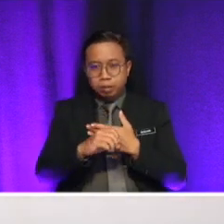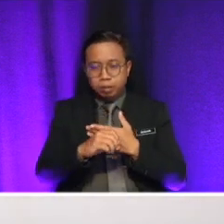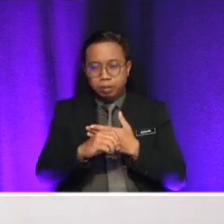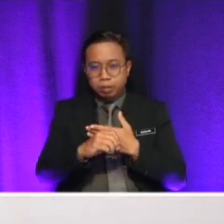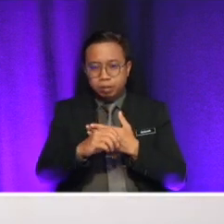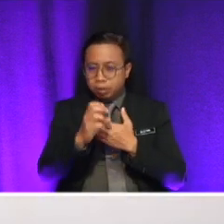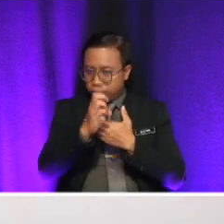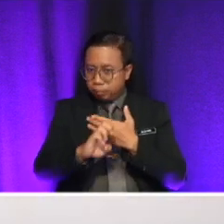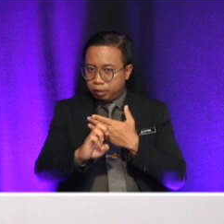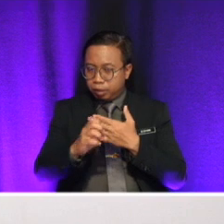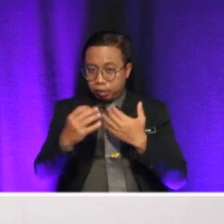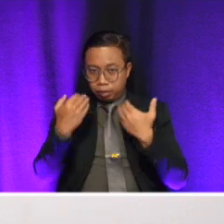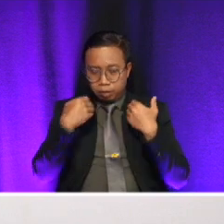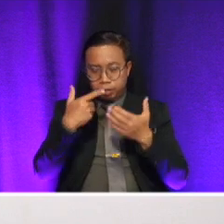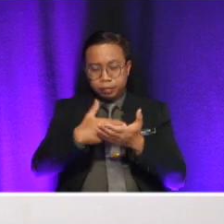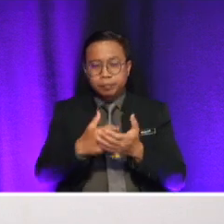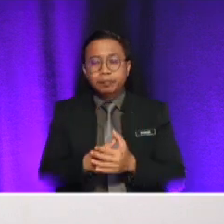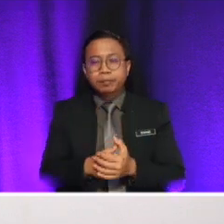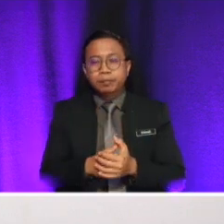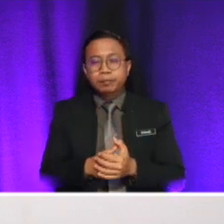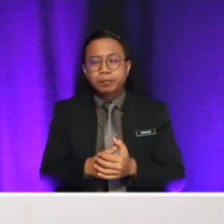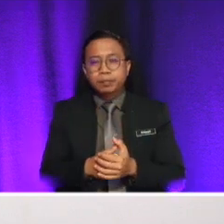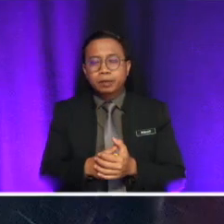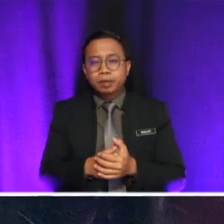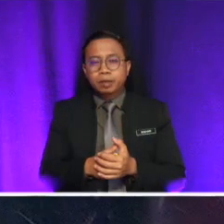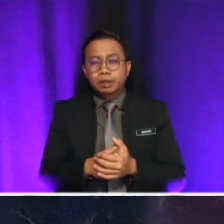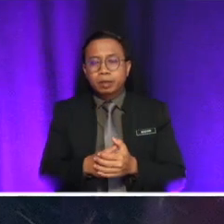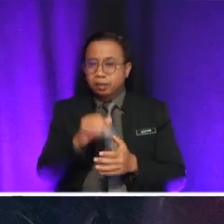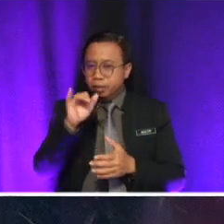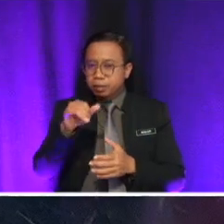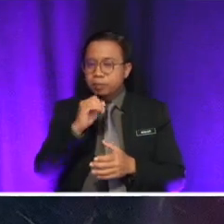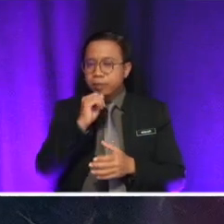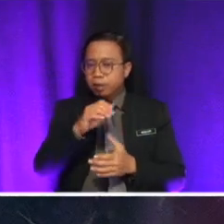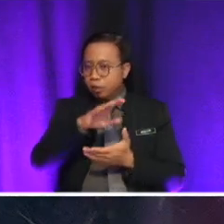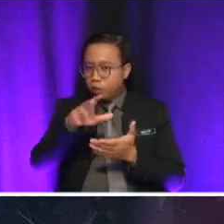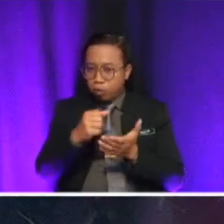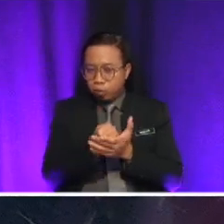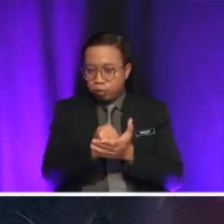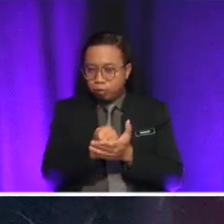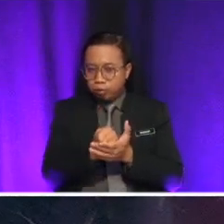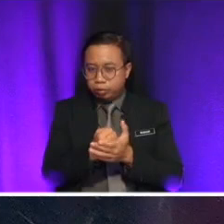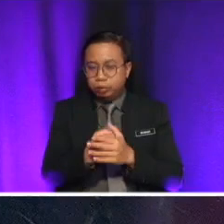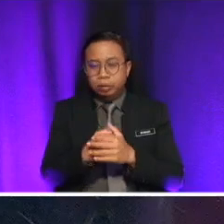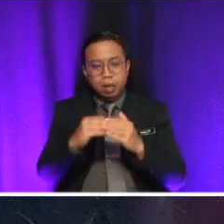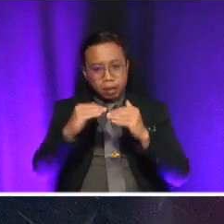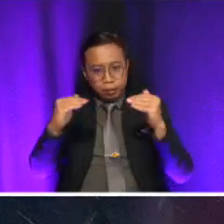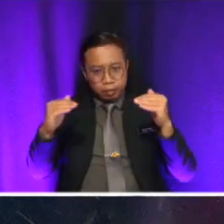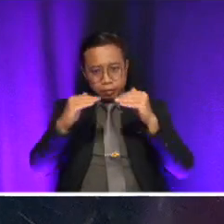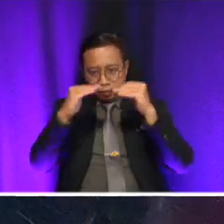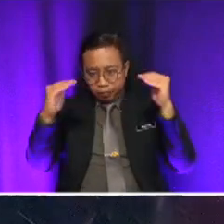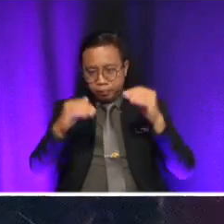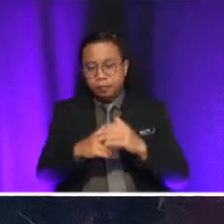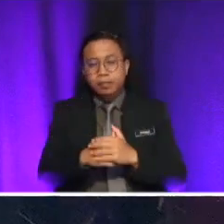letters through mails nowadays? I think for those who are very passionate about it, yes, but not on a convenience level. Exactly, right?